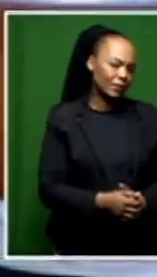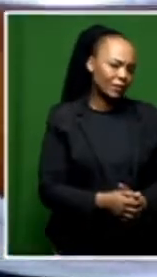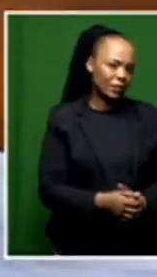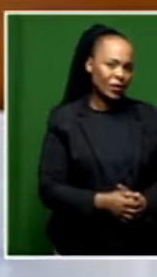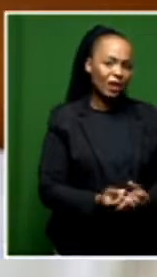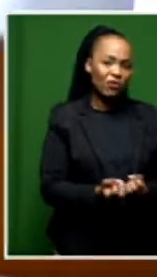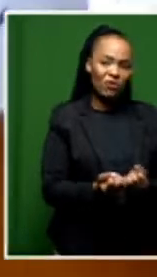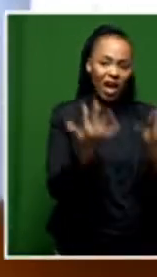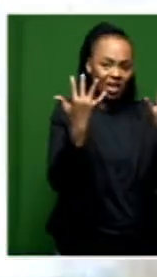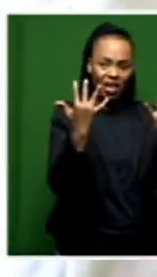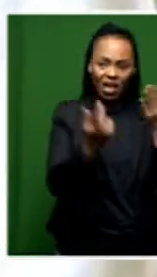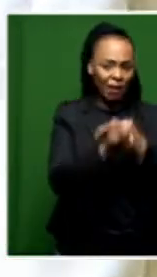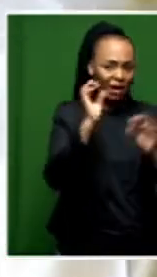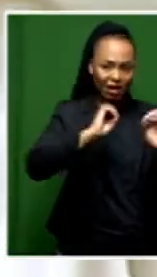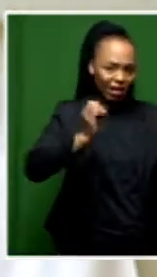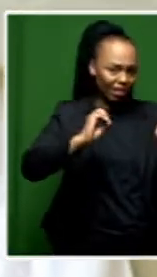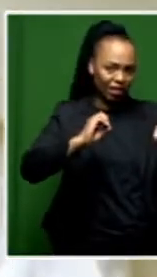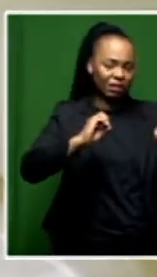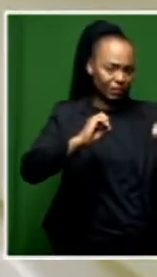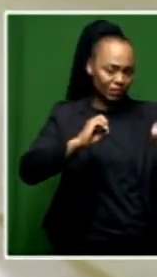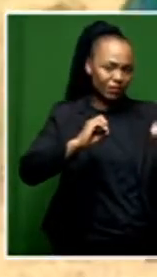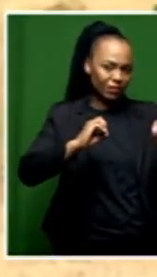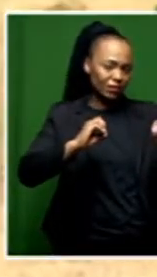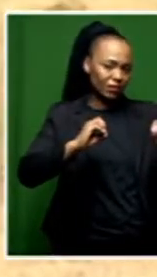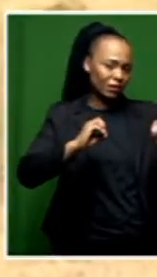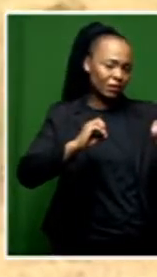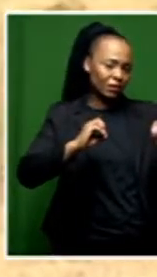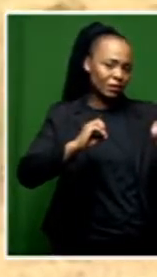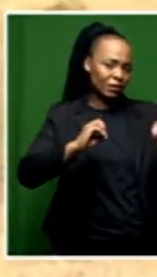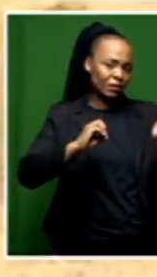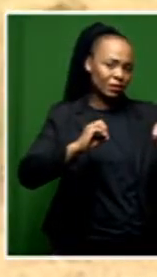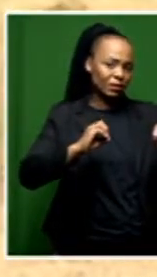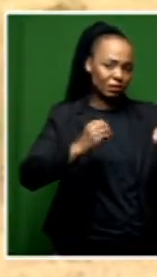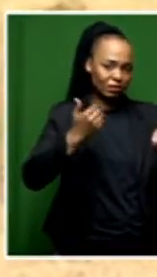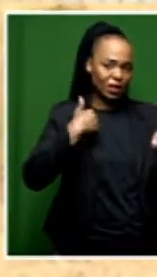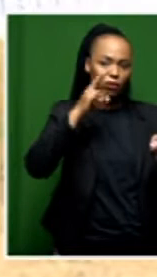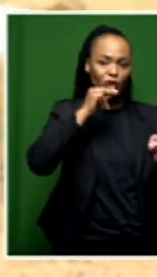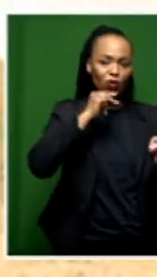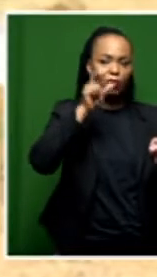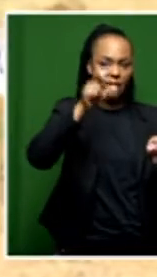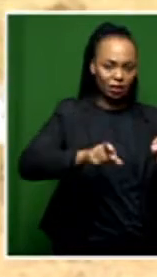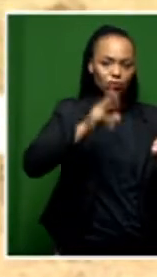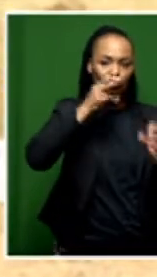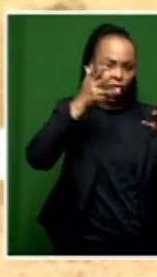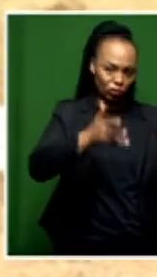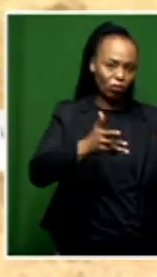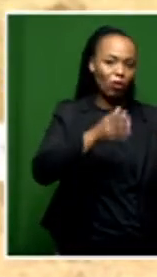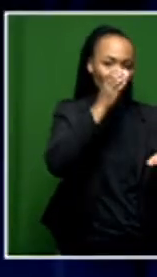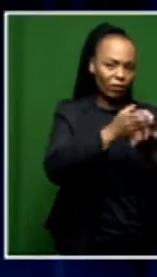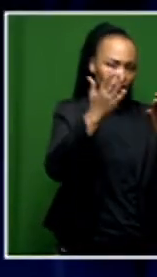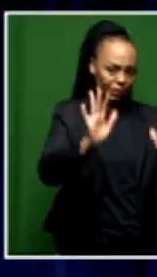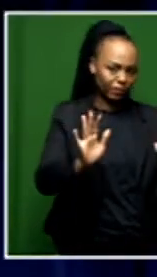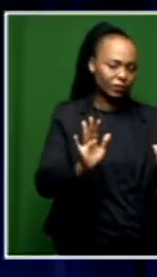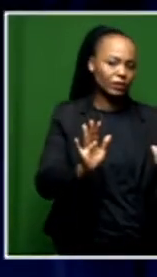was no fire. I agree with the previous spokesperson. There was no fire, definitely,